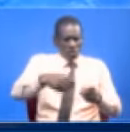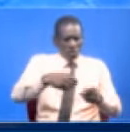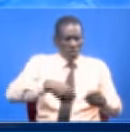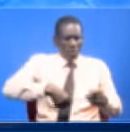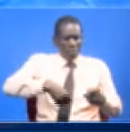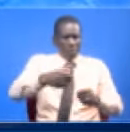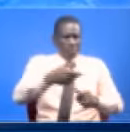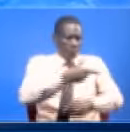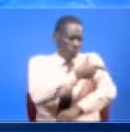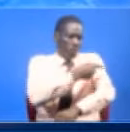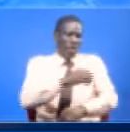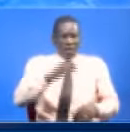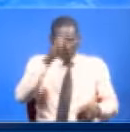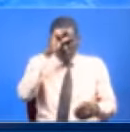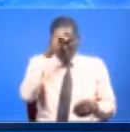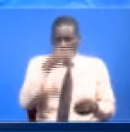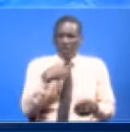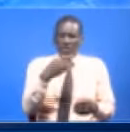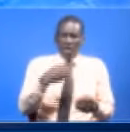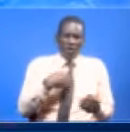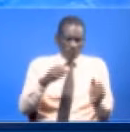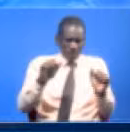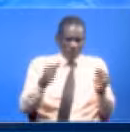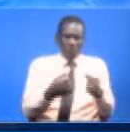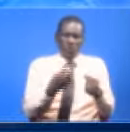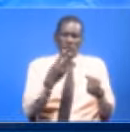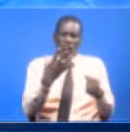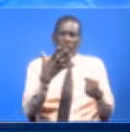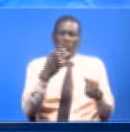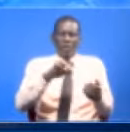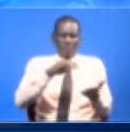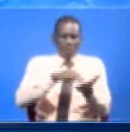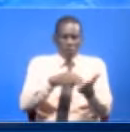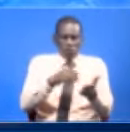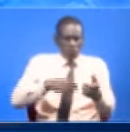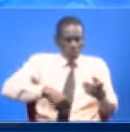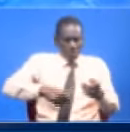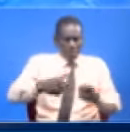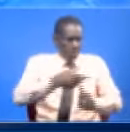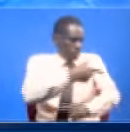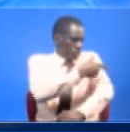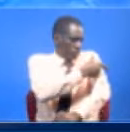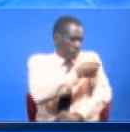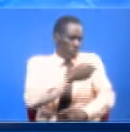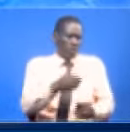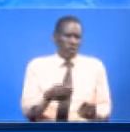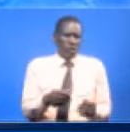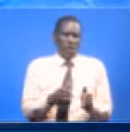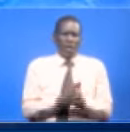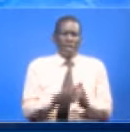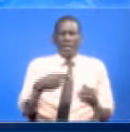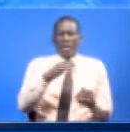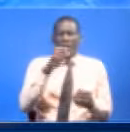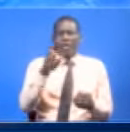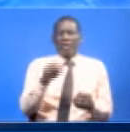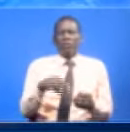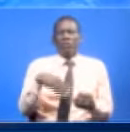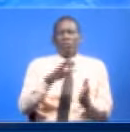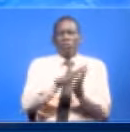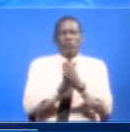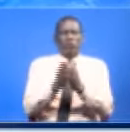250 million shillings to urgently procure the vaccines and routine antigens. Helen Aura has that